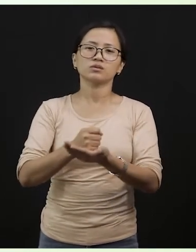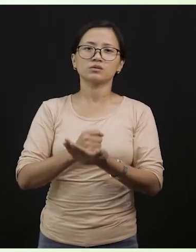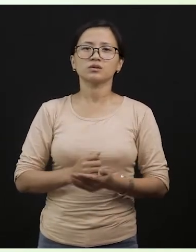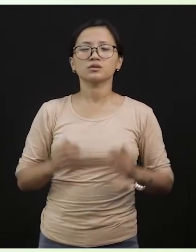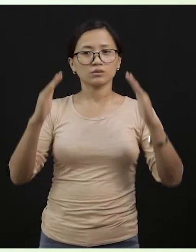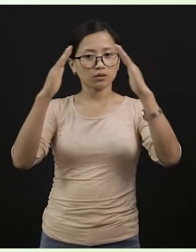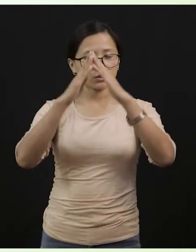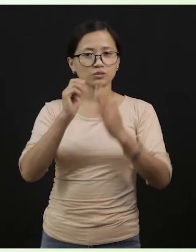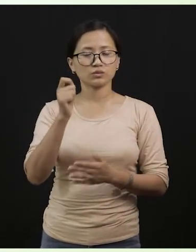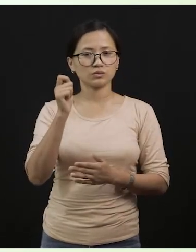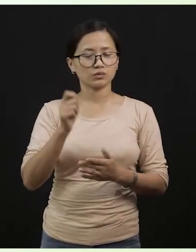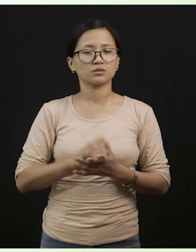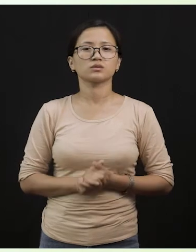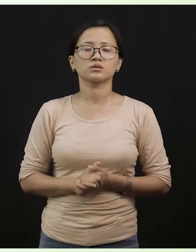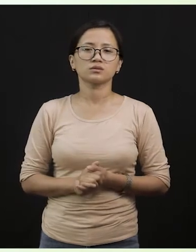household work.